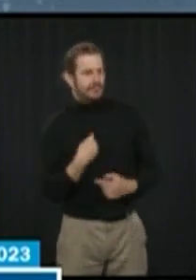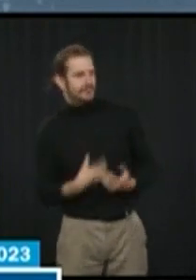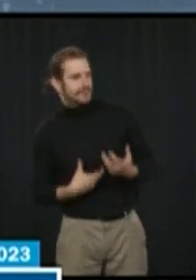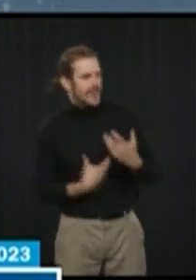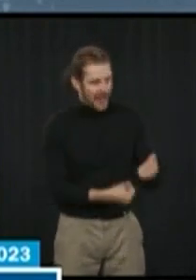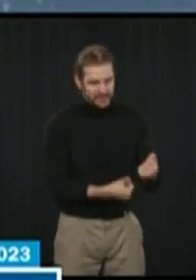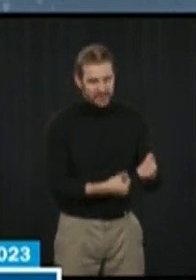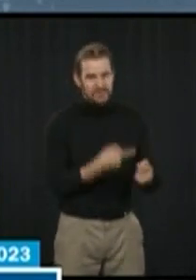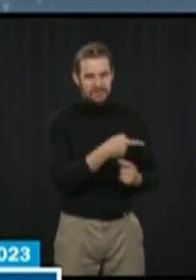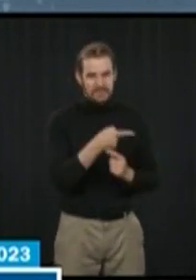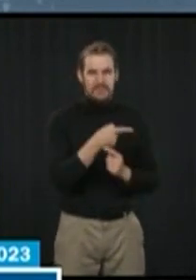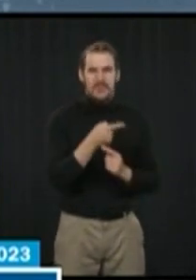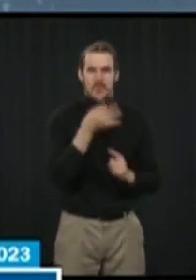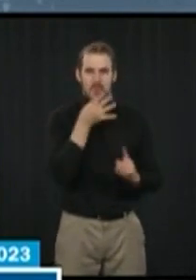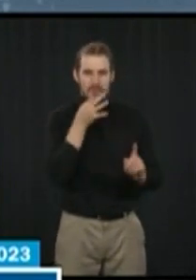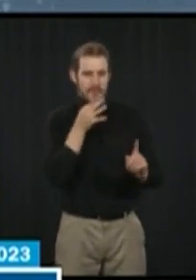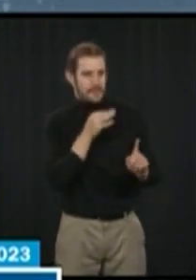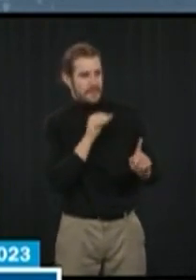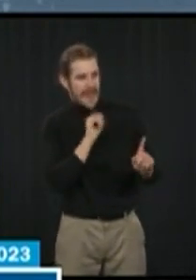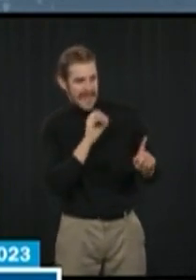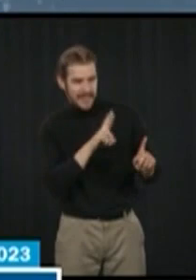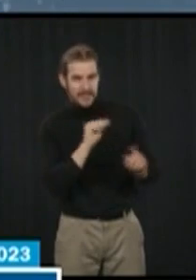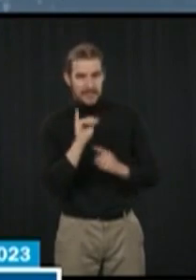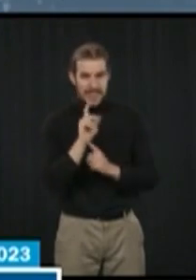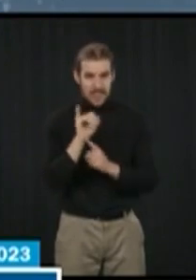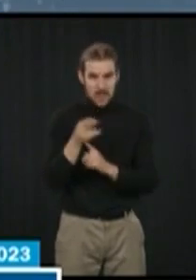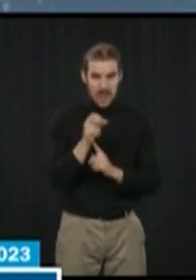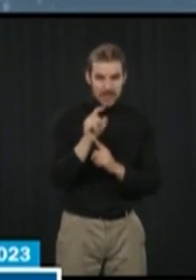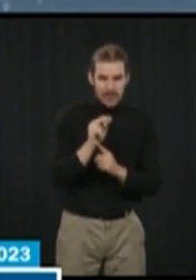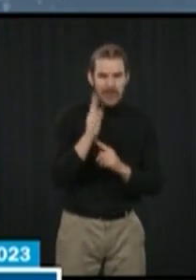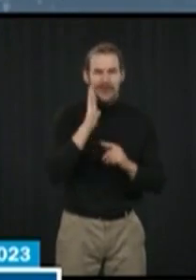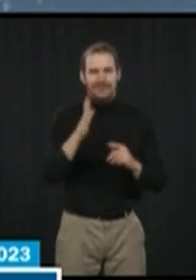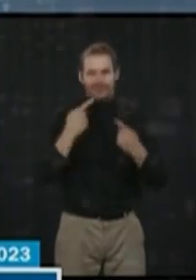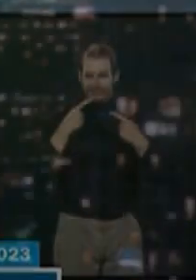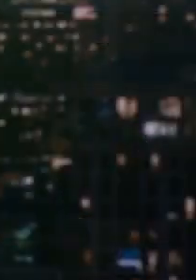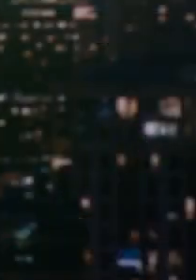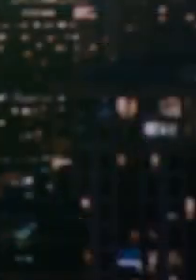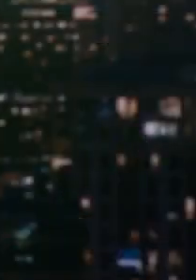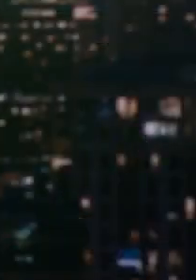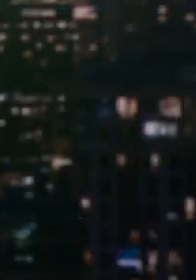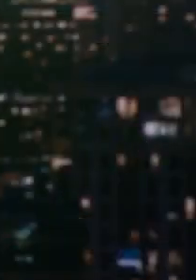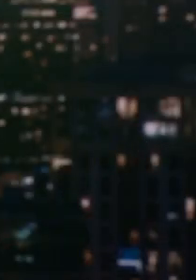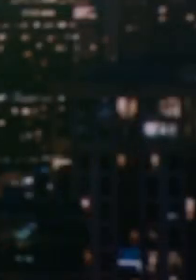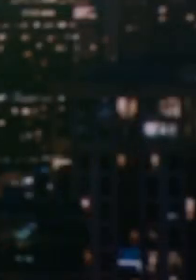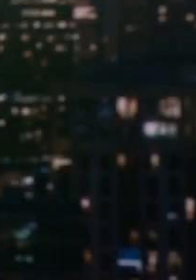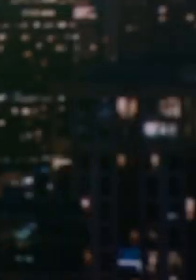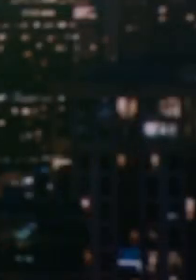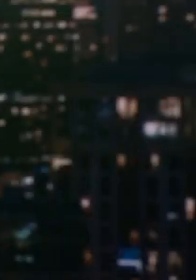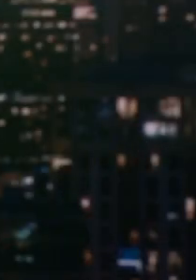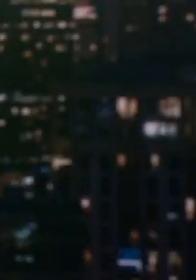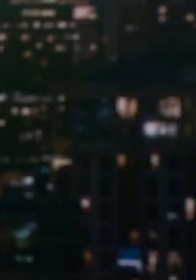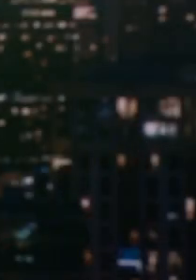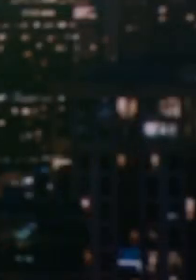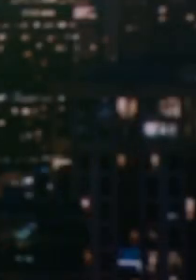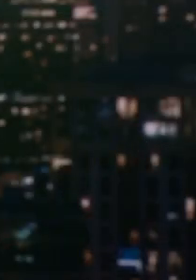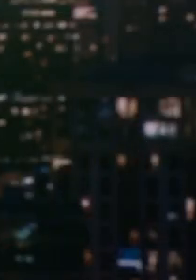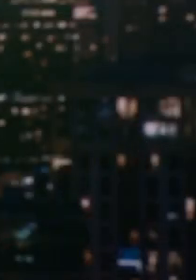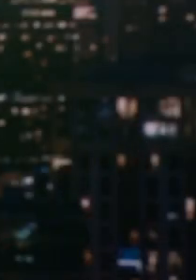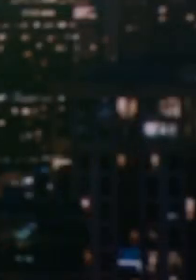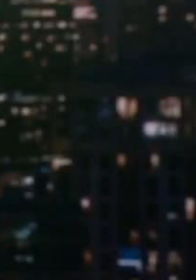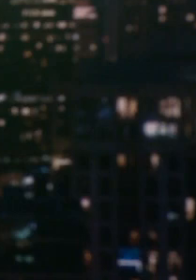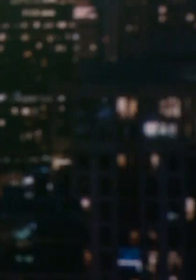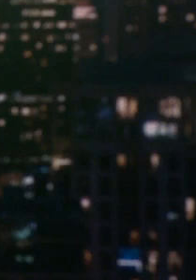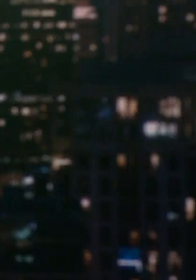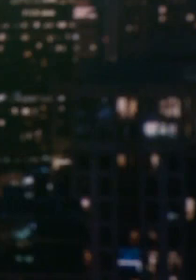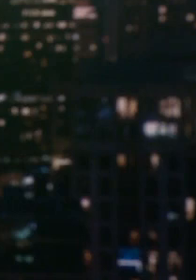of you, with all of us, for our beloved city. And the inauguration of Mike Johnston will